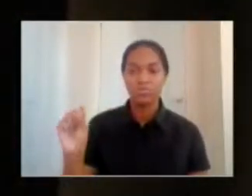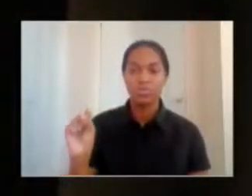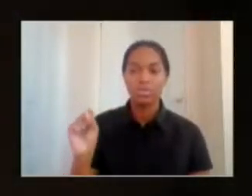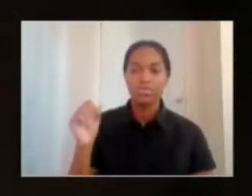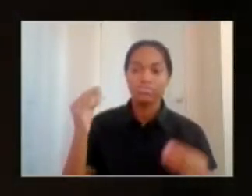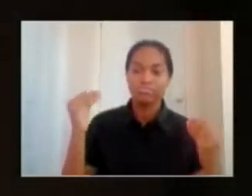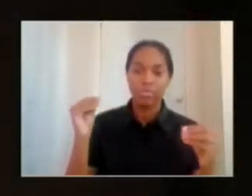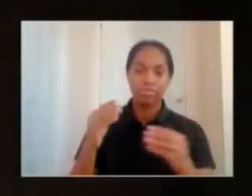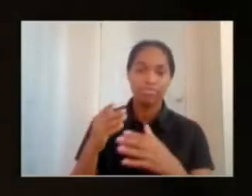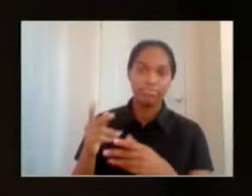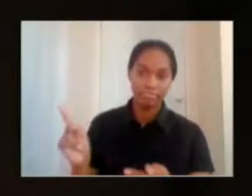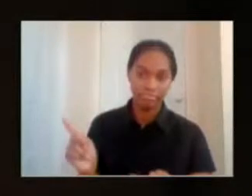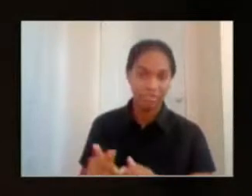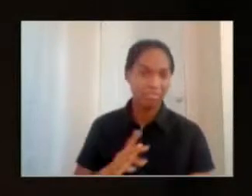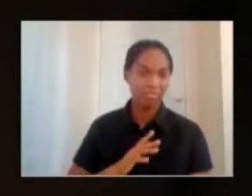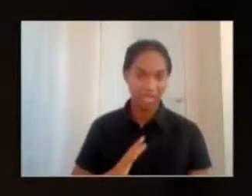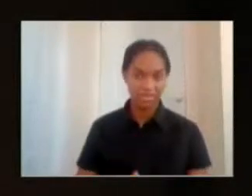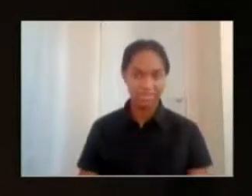fine.